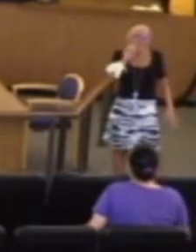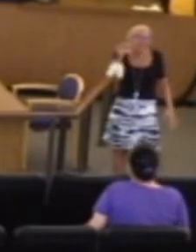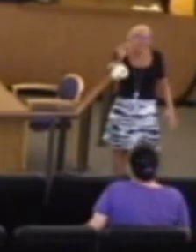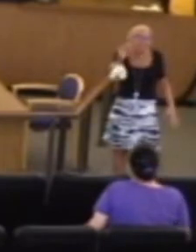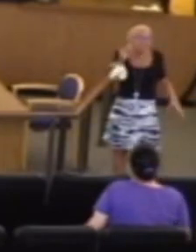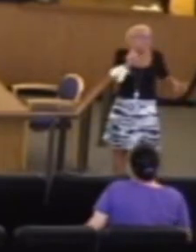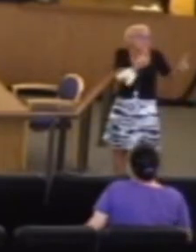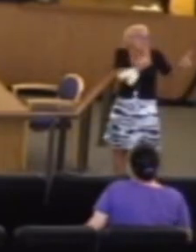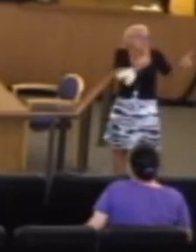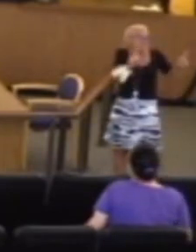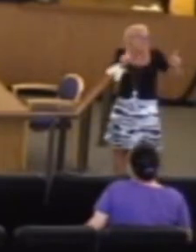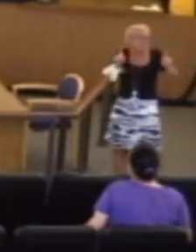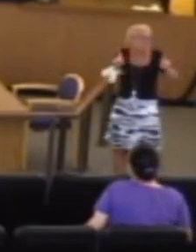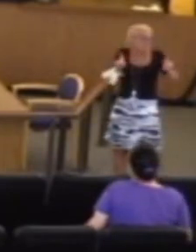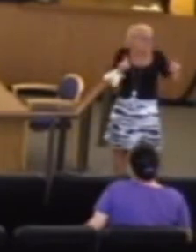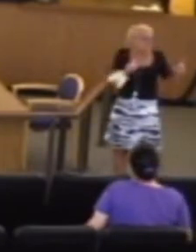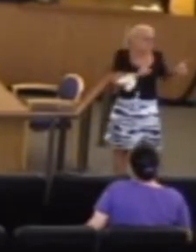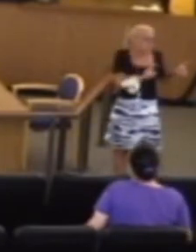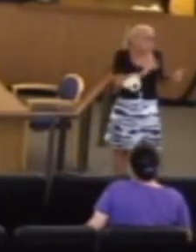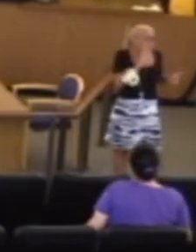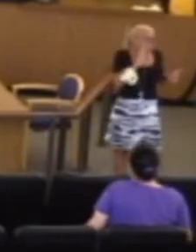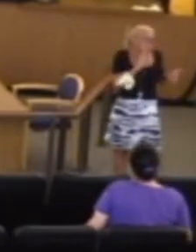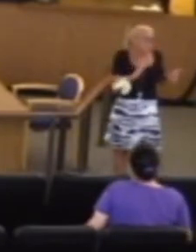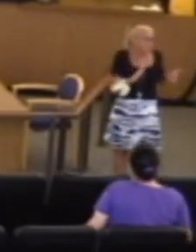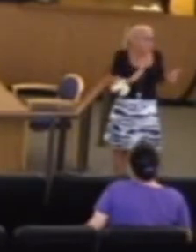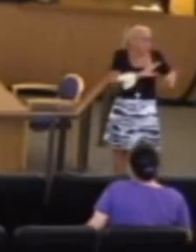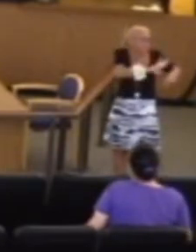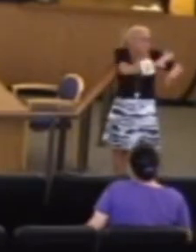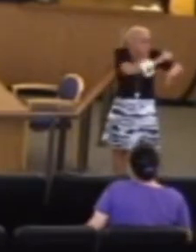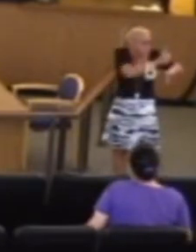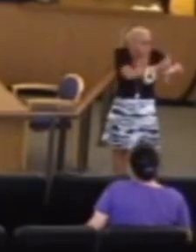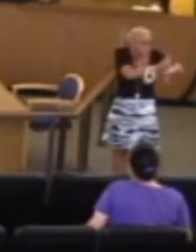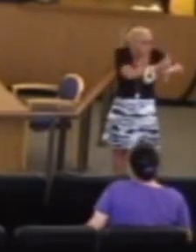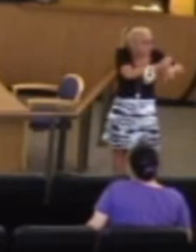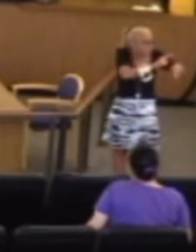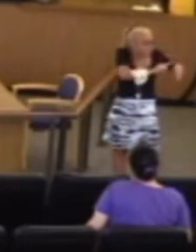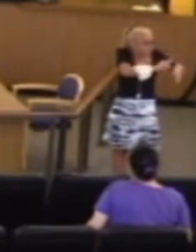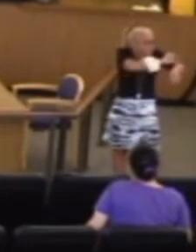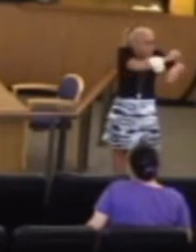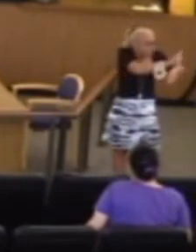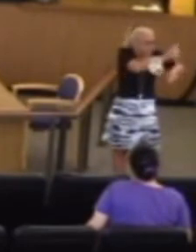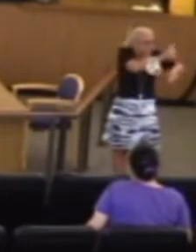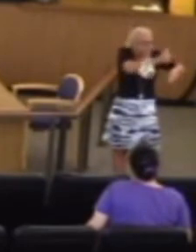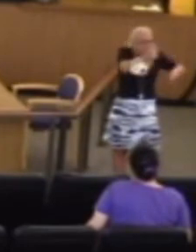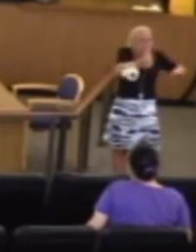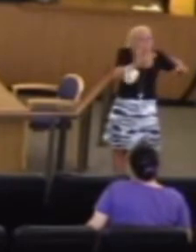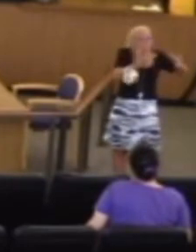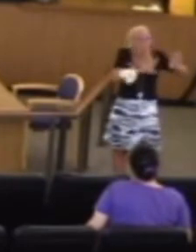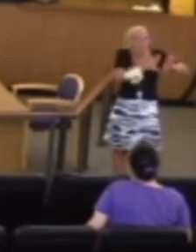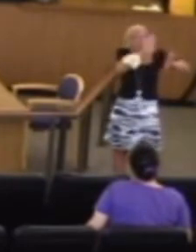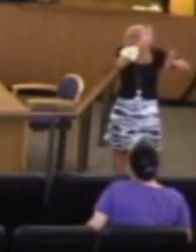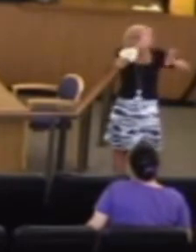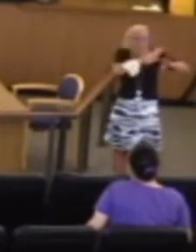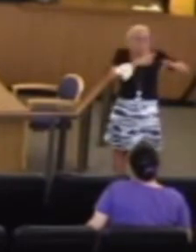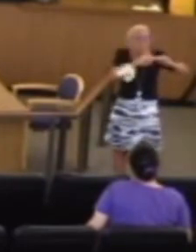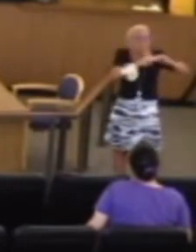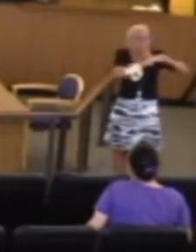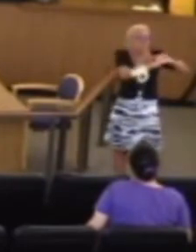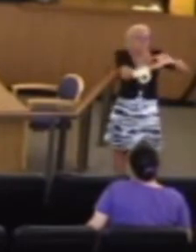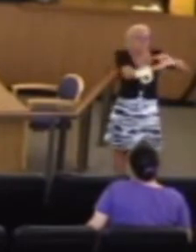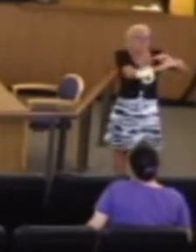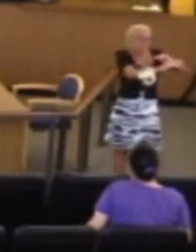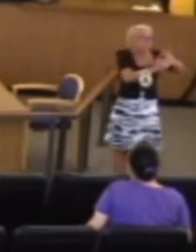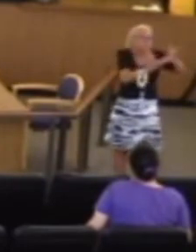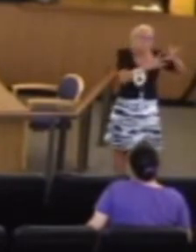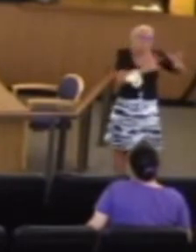tested and to make sure that we continue to flatten the curve here in New York and make sure that we don't